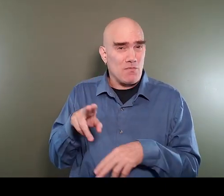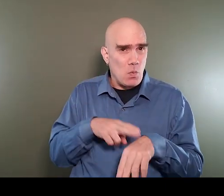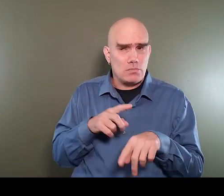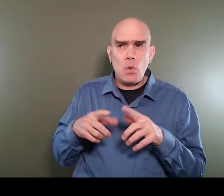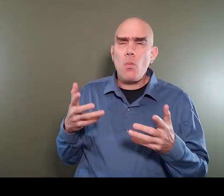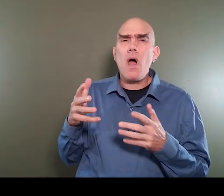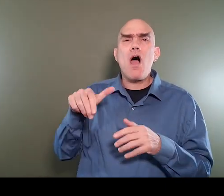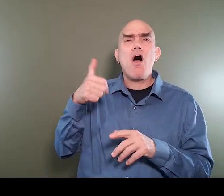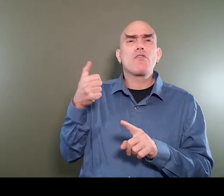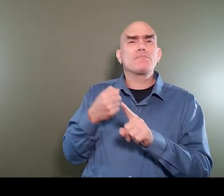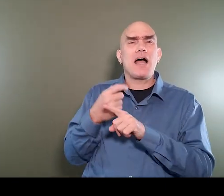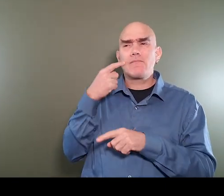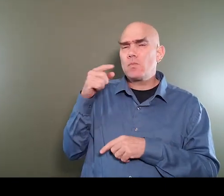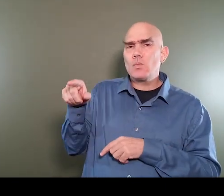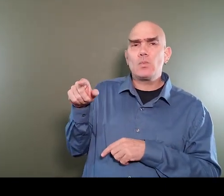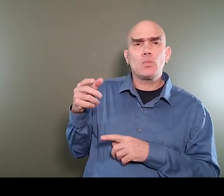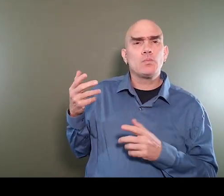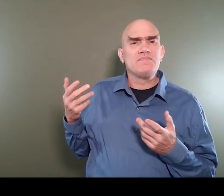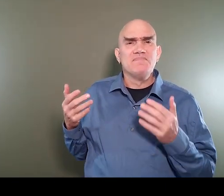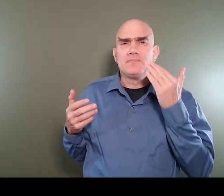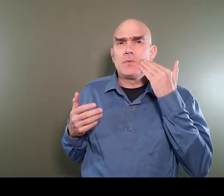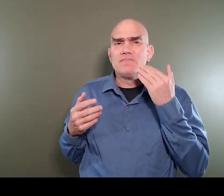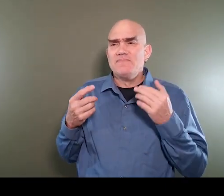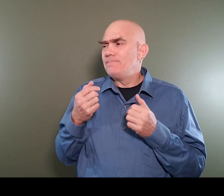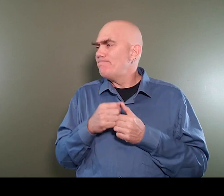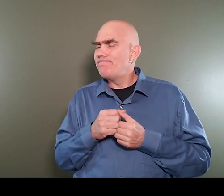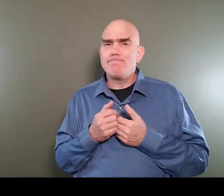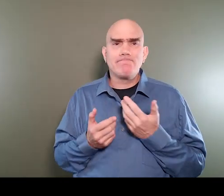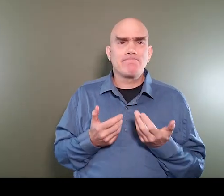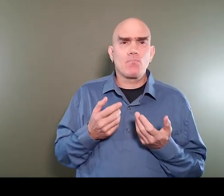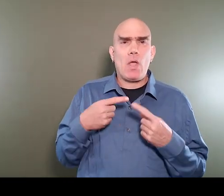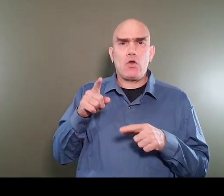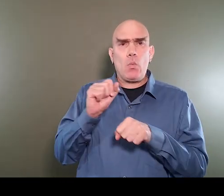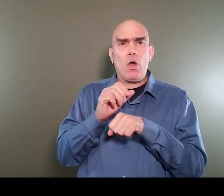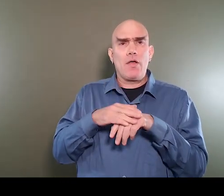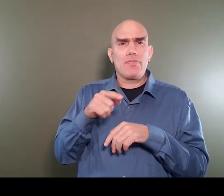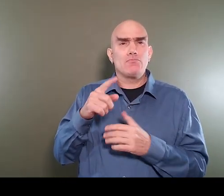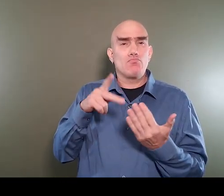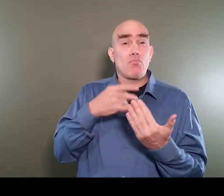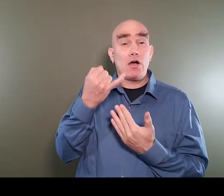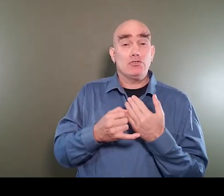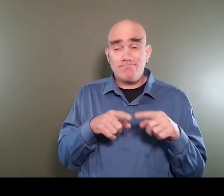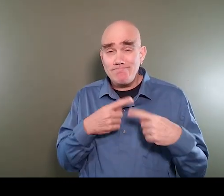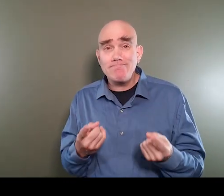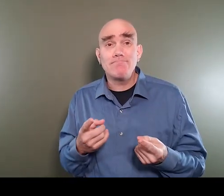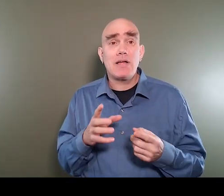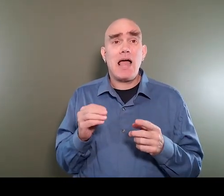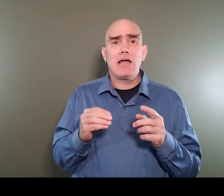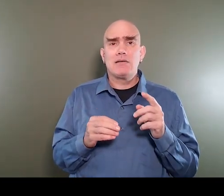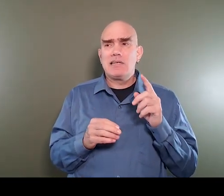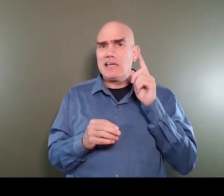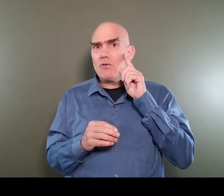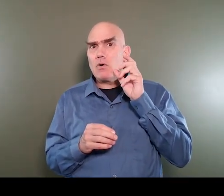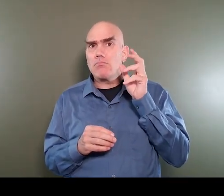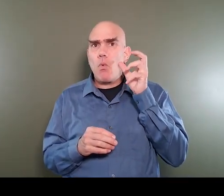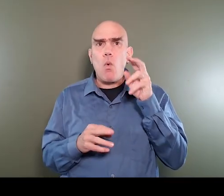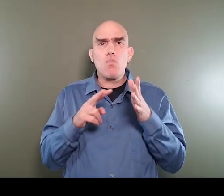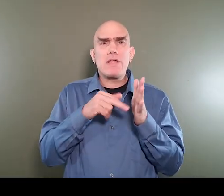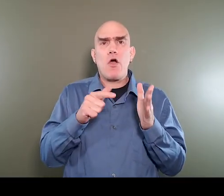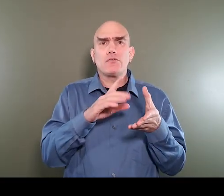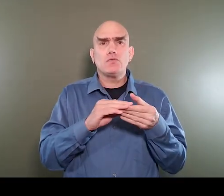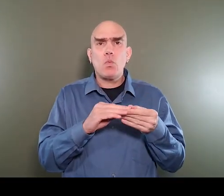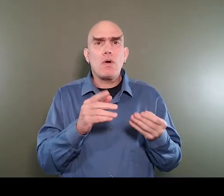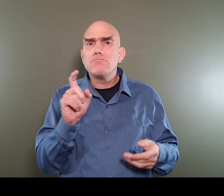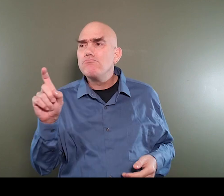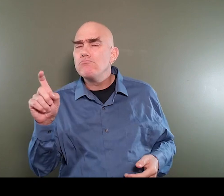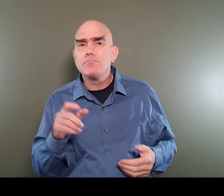editing software, what has been the impact on you as you've been working on this project and hearing or reading all